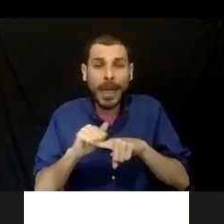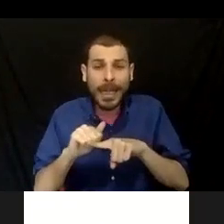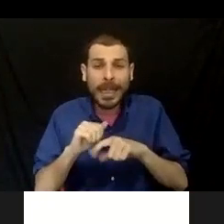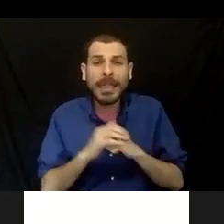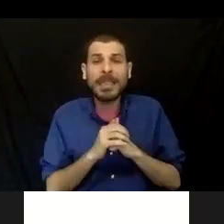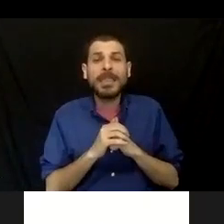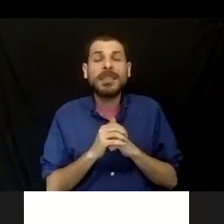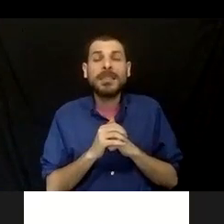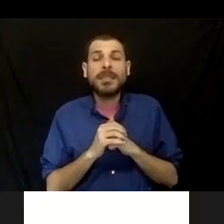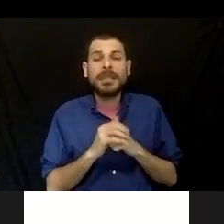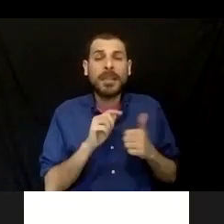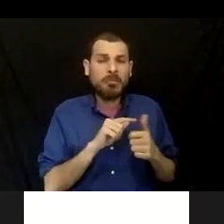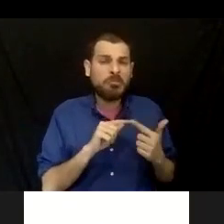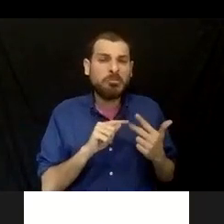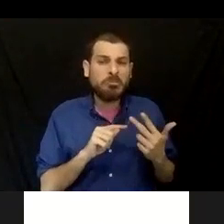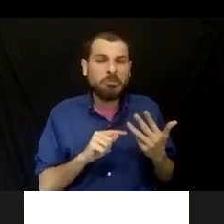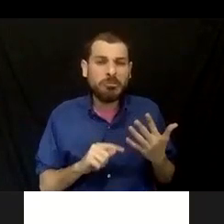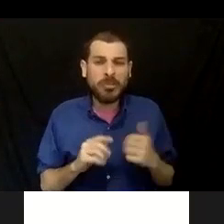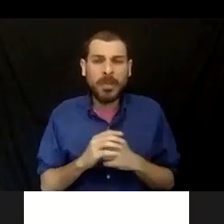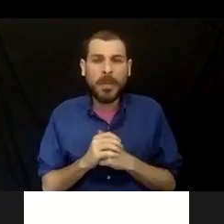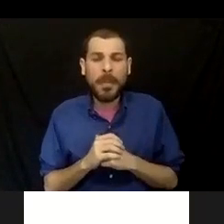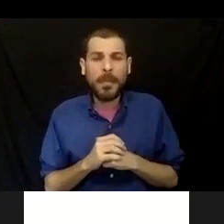considered eligible for unemployment.